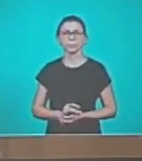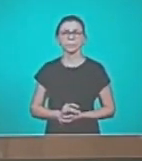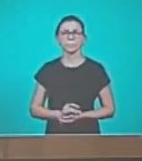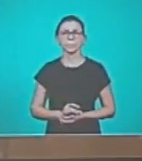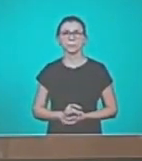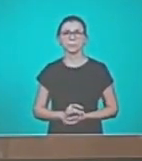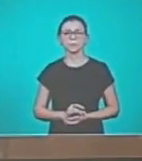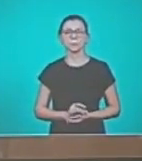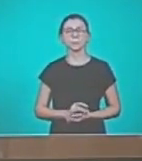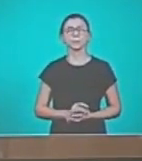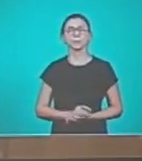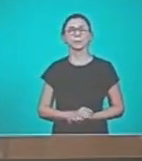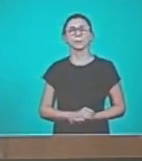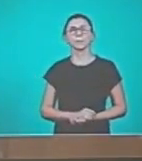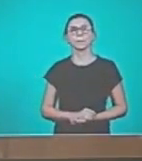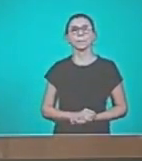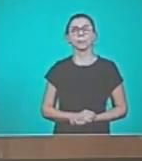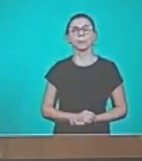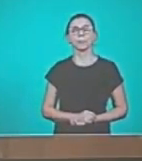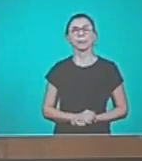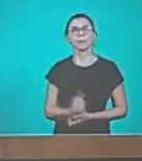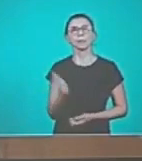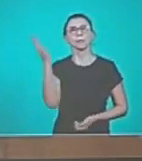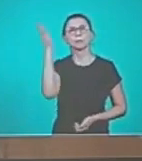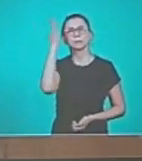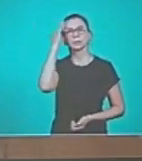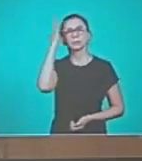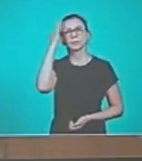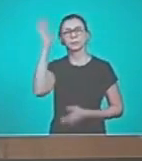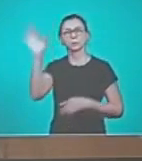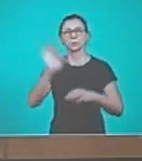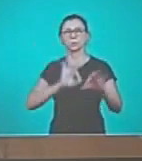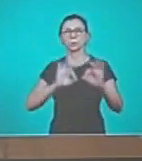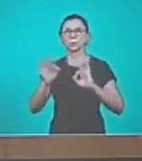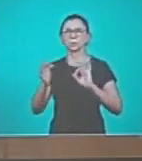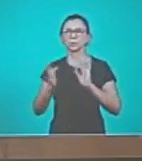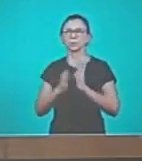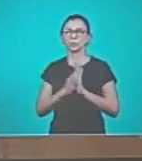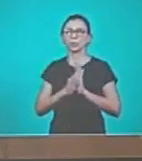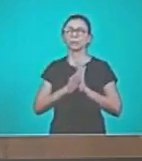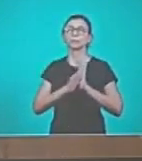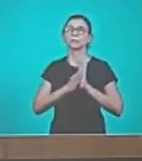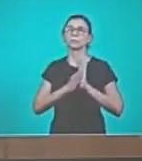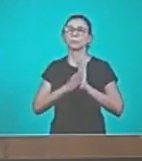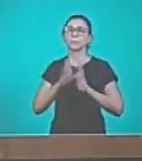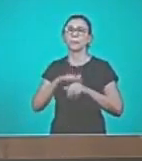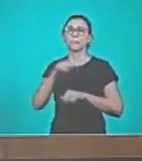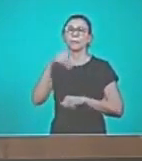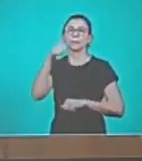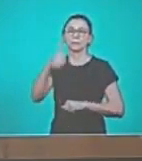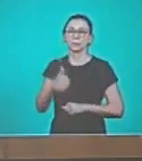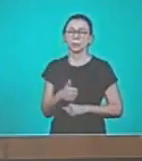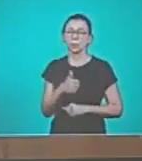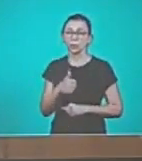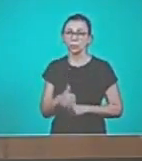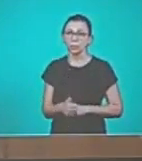God inside of what is the best for the understanding of man,